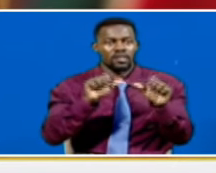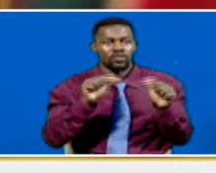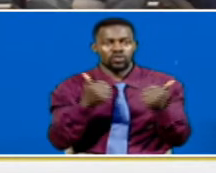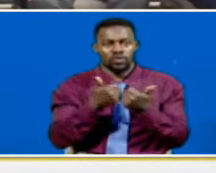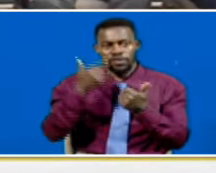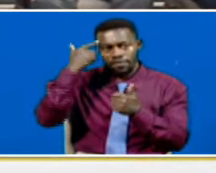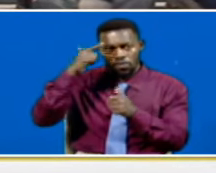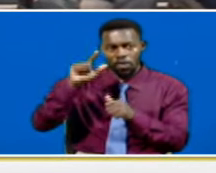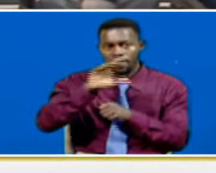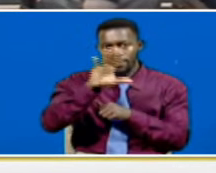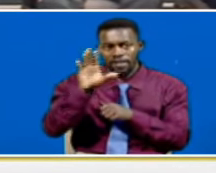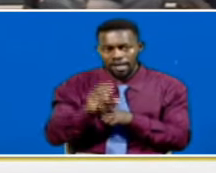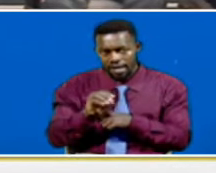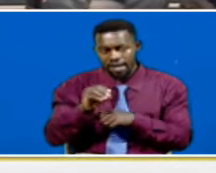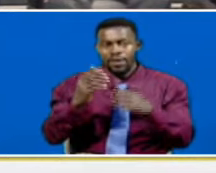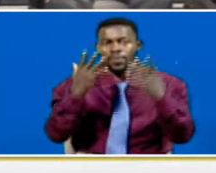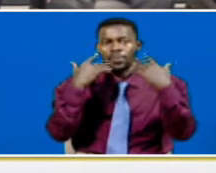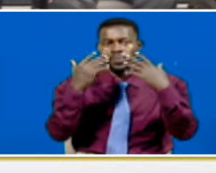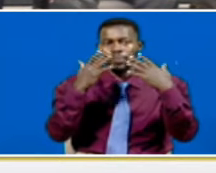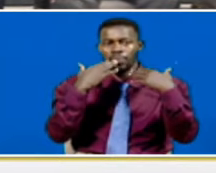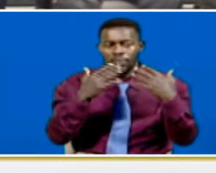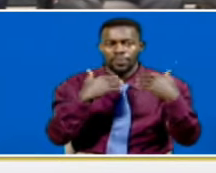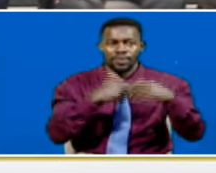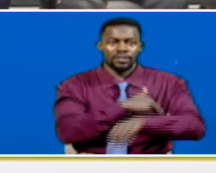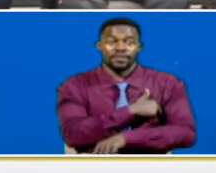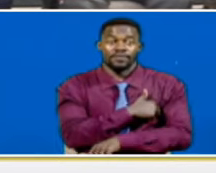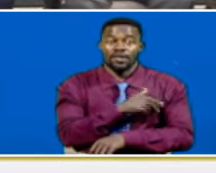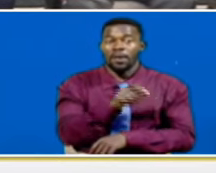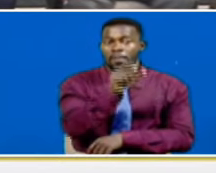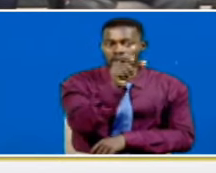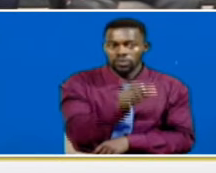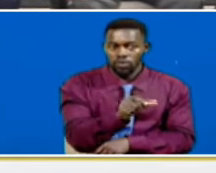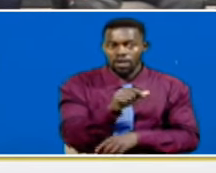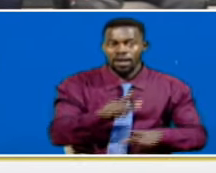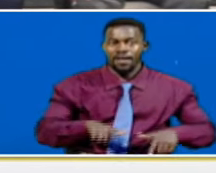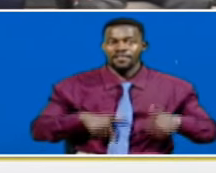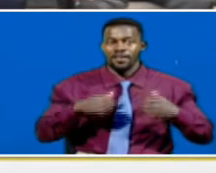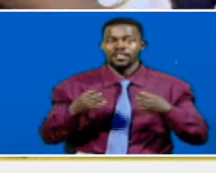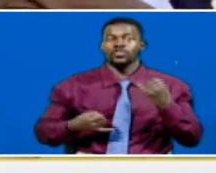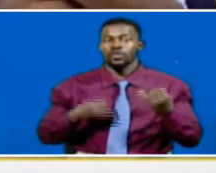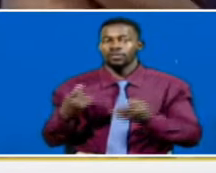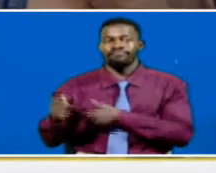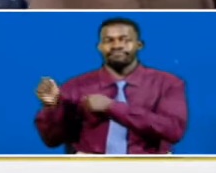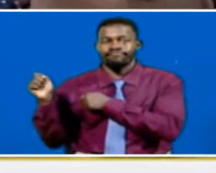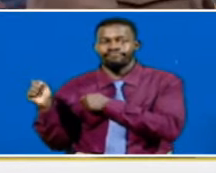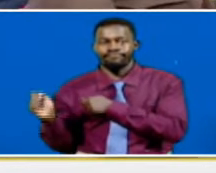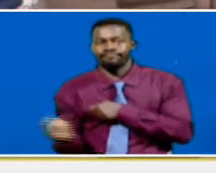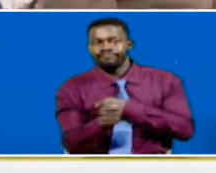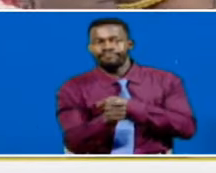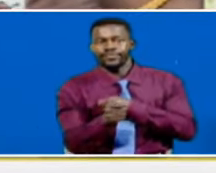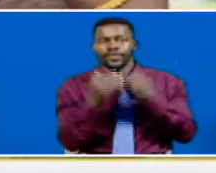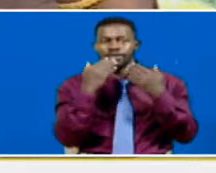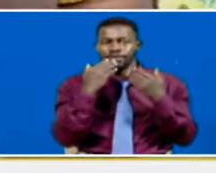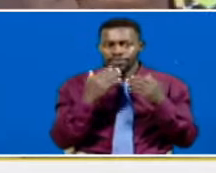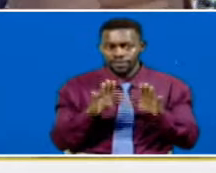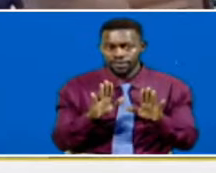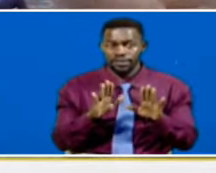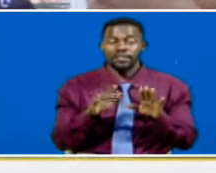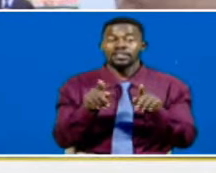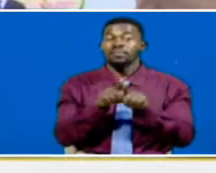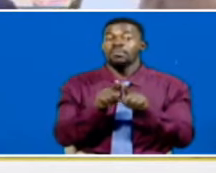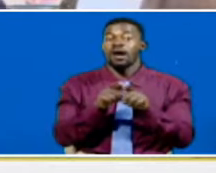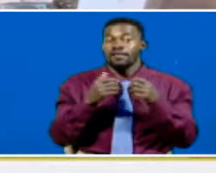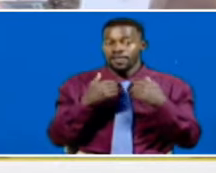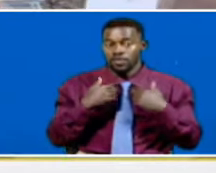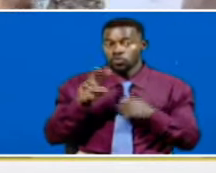African Air Chiefs. In his personal life, he enjoyed golfing and reading, and he survived by his wife Elaine